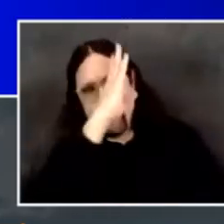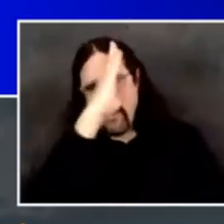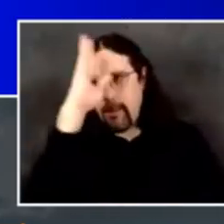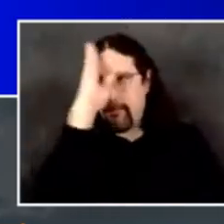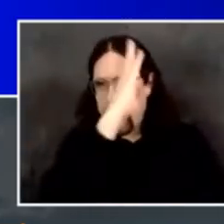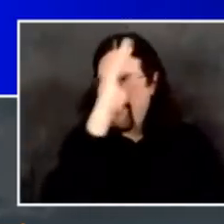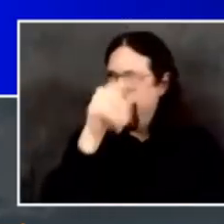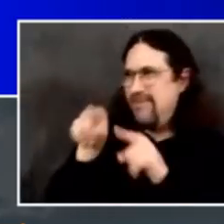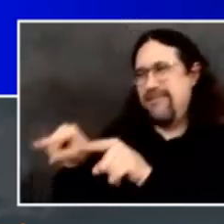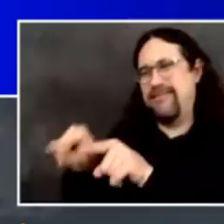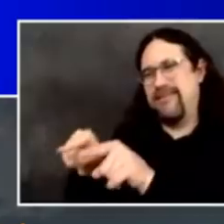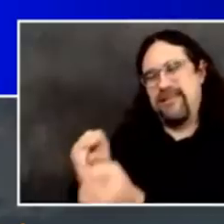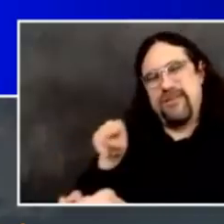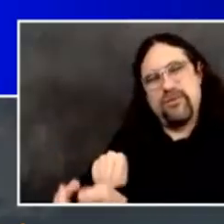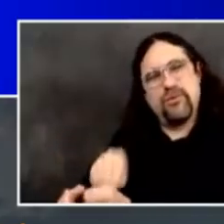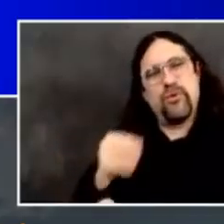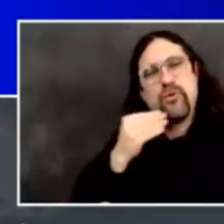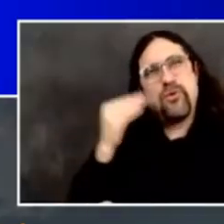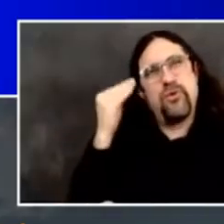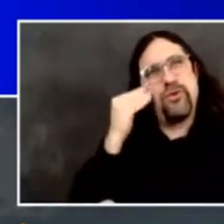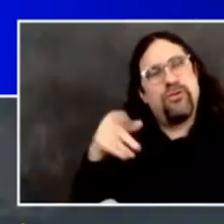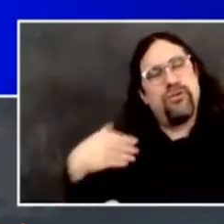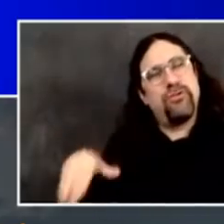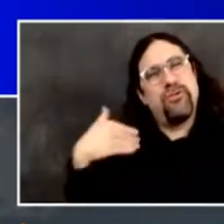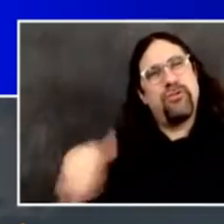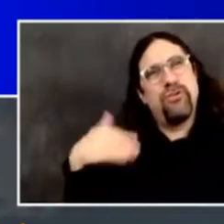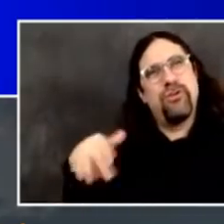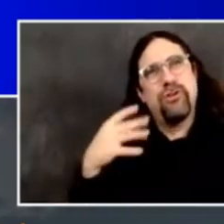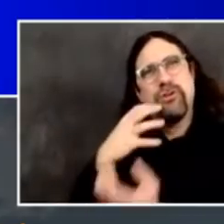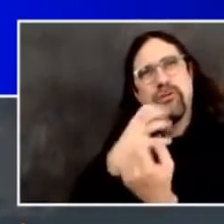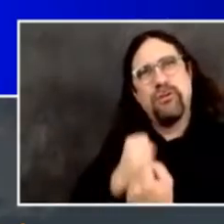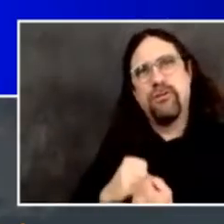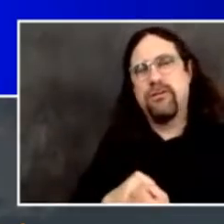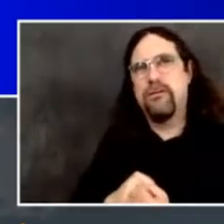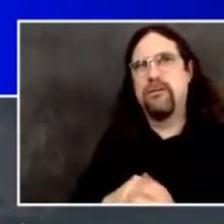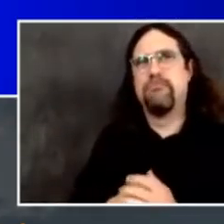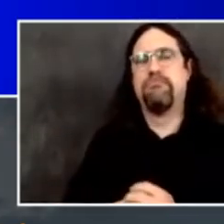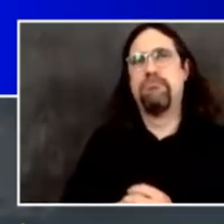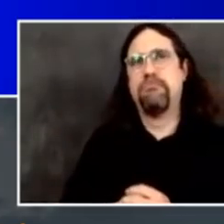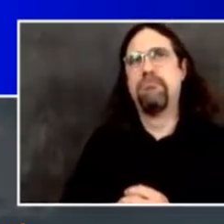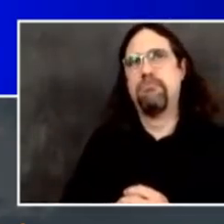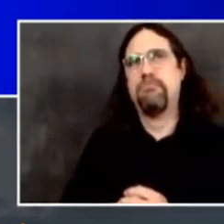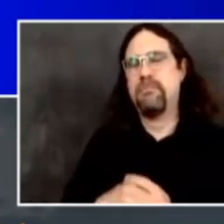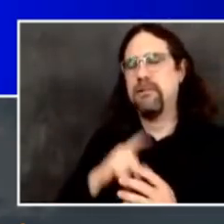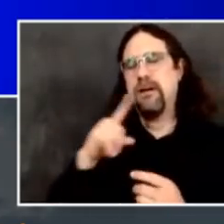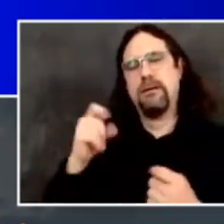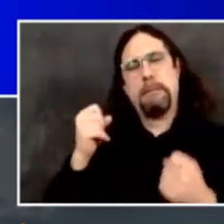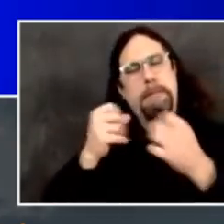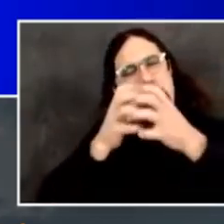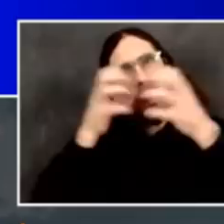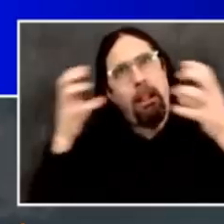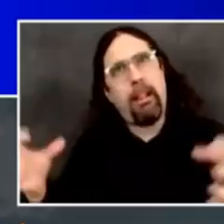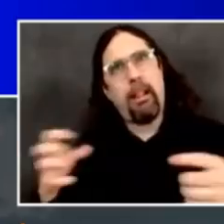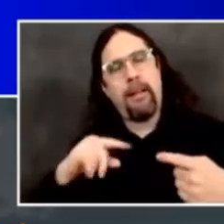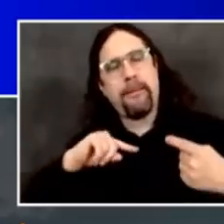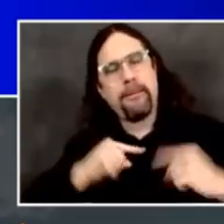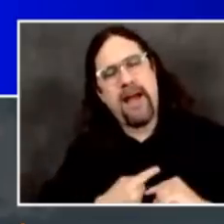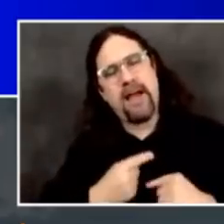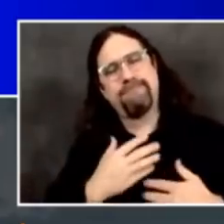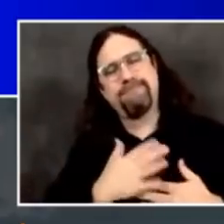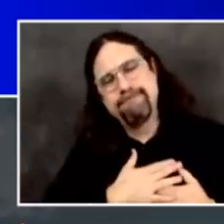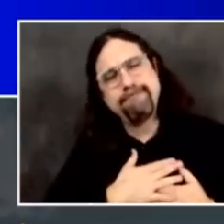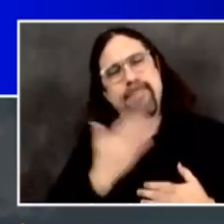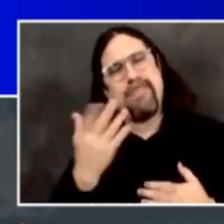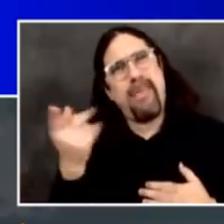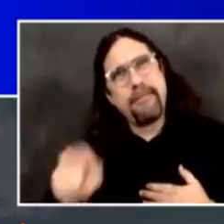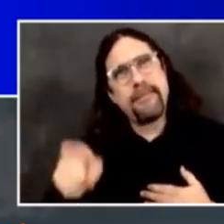happening in our nursing homes. And we all need to work together to make that situation better now and for the future.